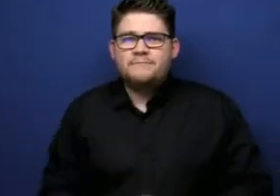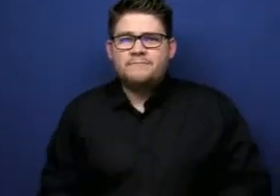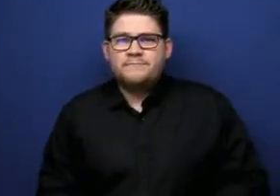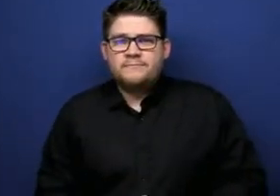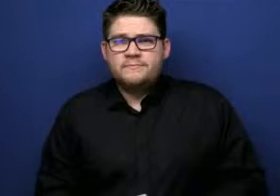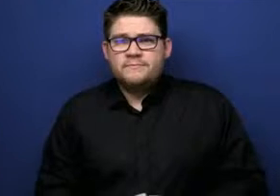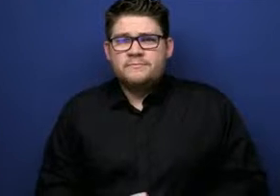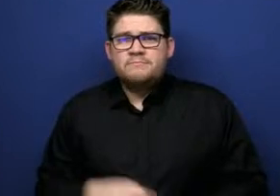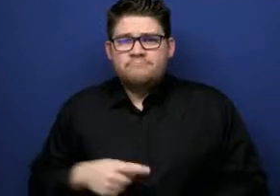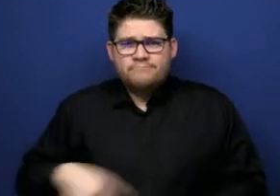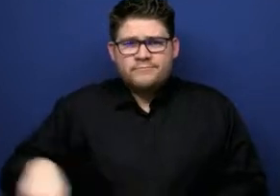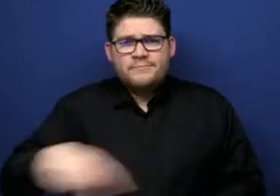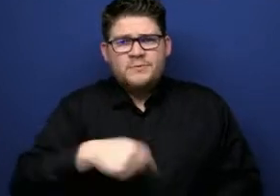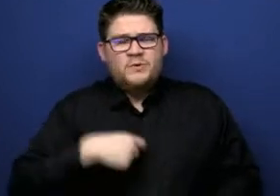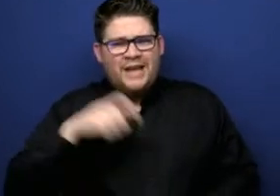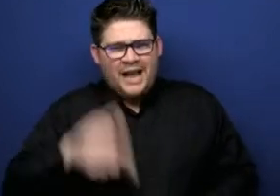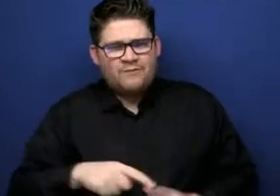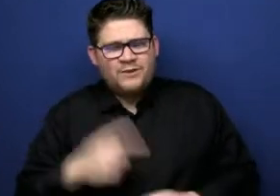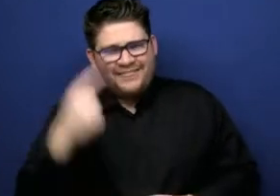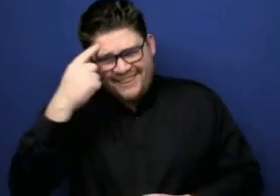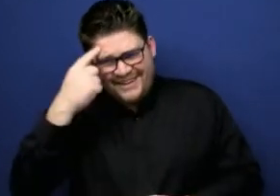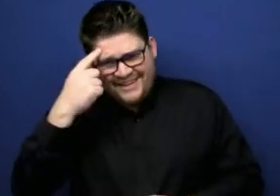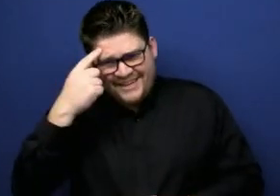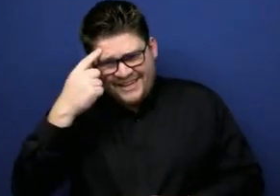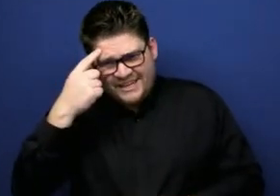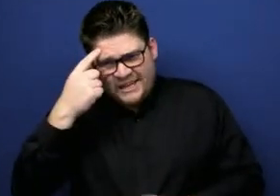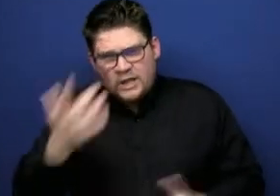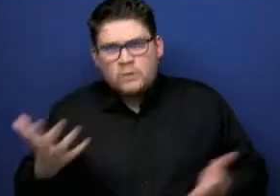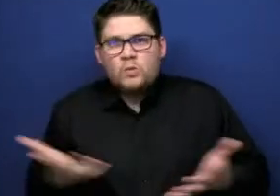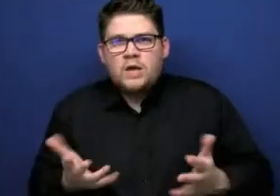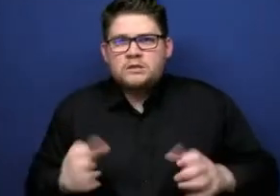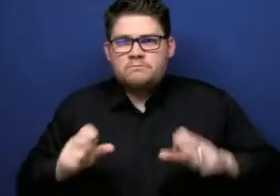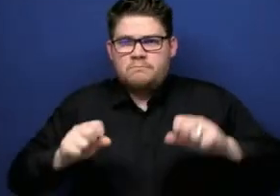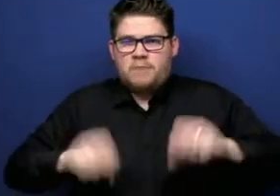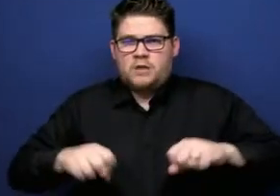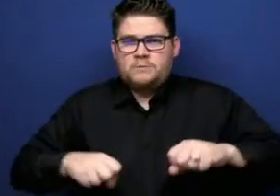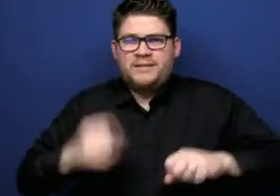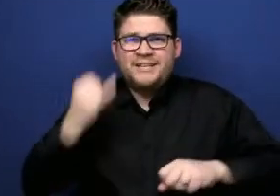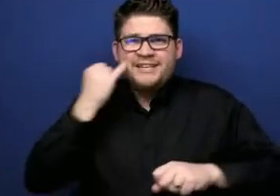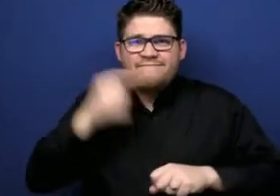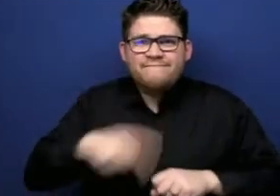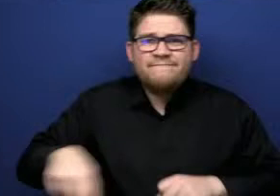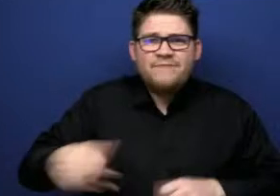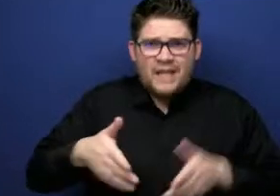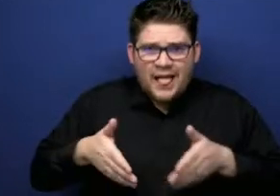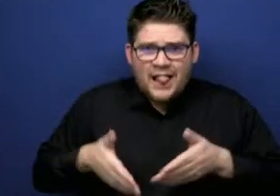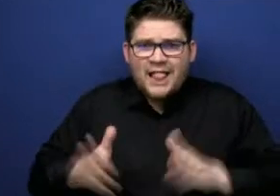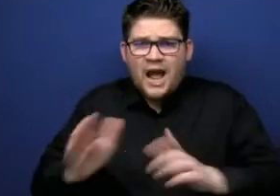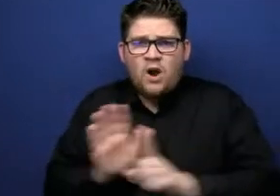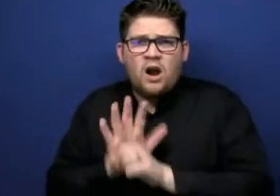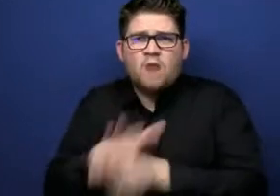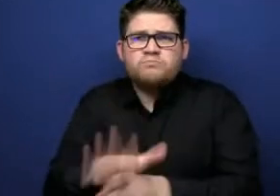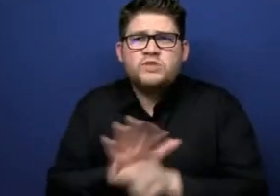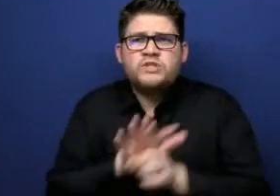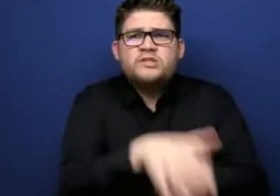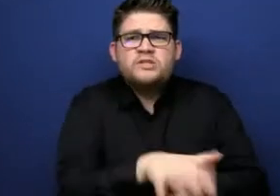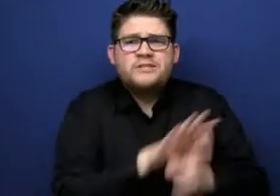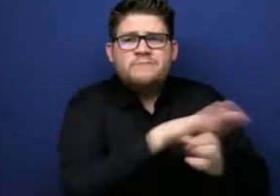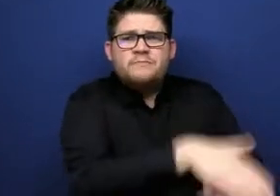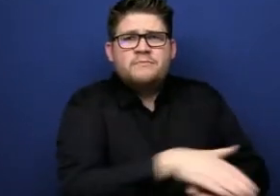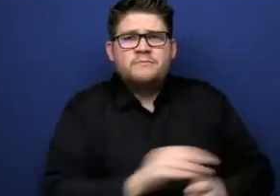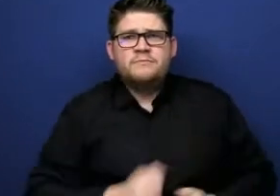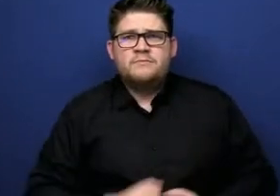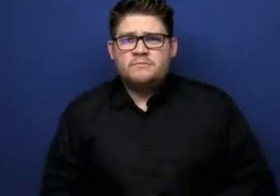possible when hatred is not contained and racism runs wild. On behalf of our